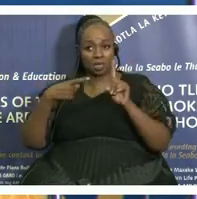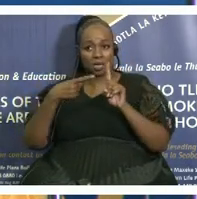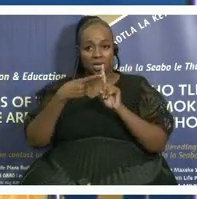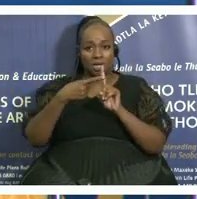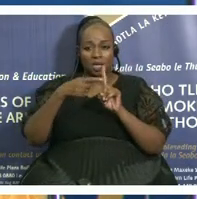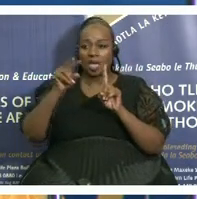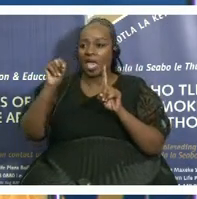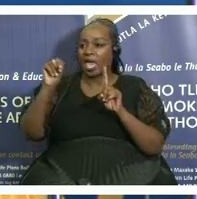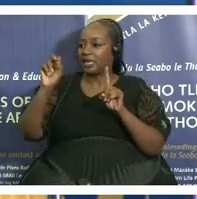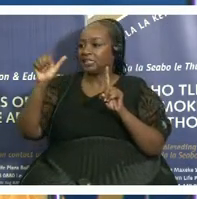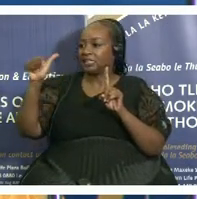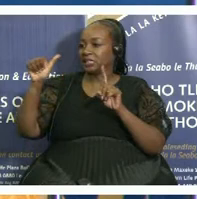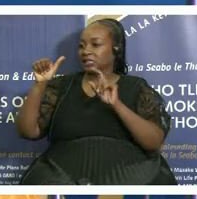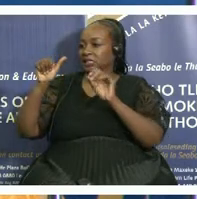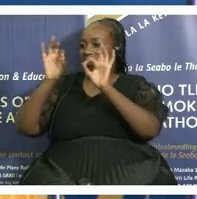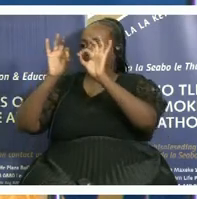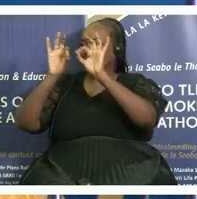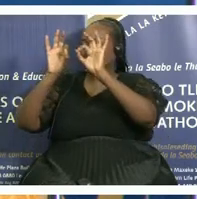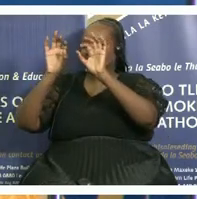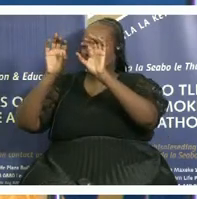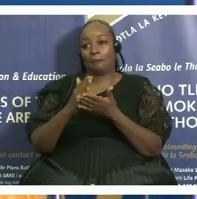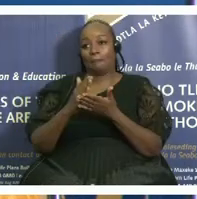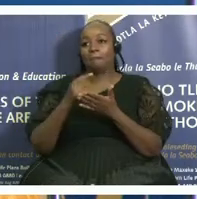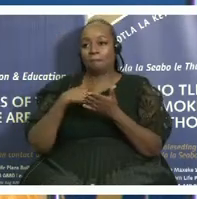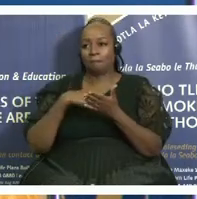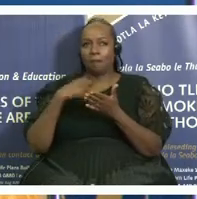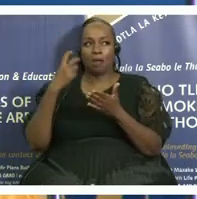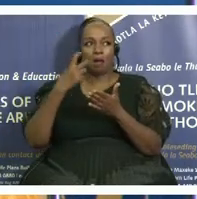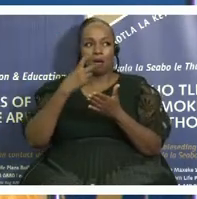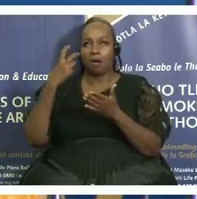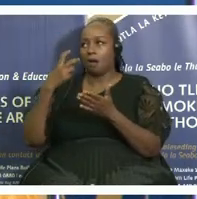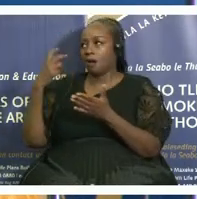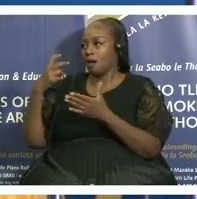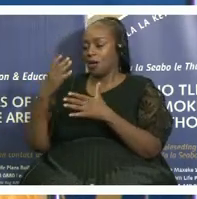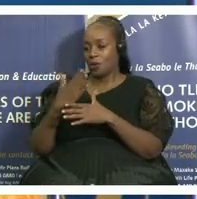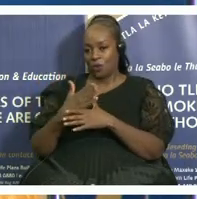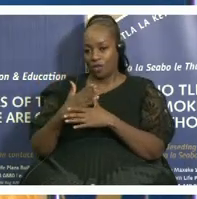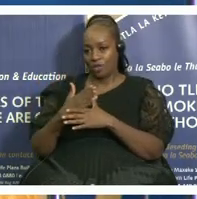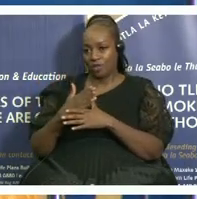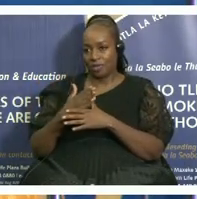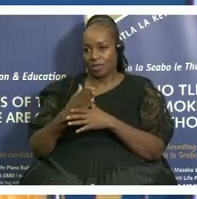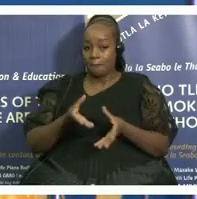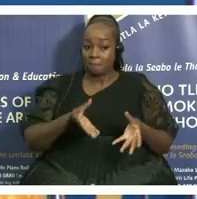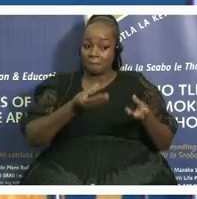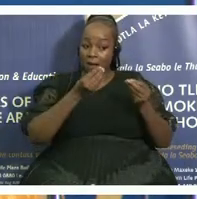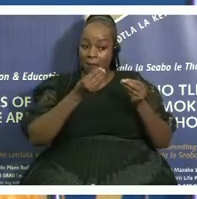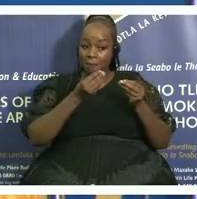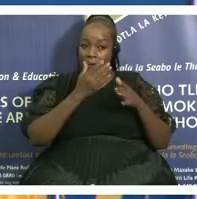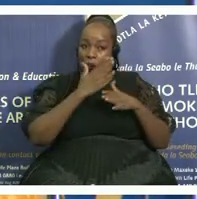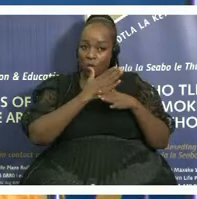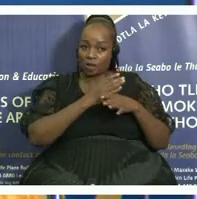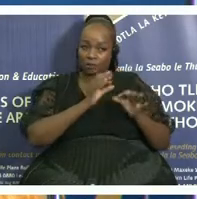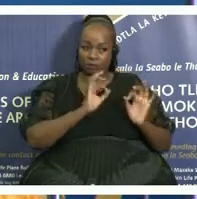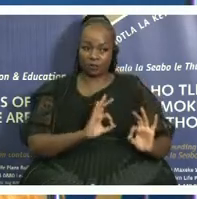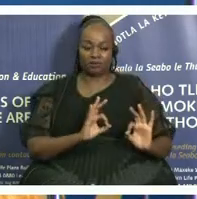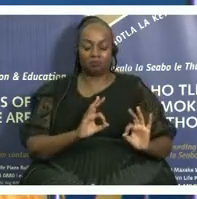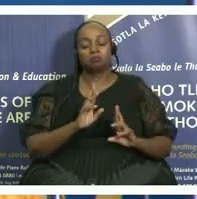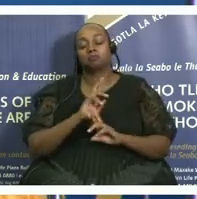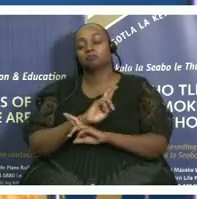N6C fela re tlame ha ba fumantswa mosebetsi ba